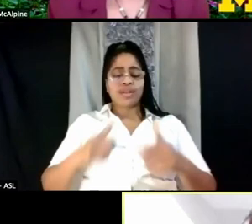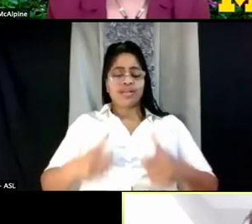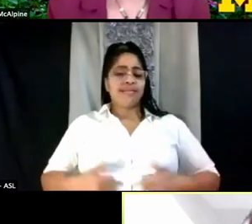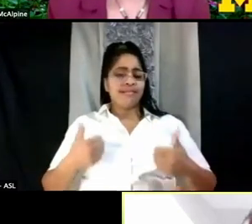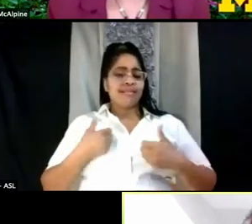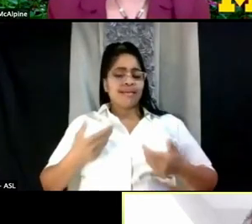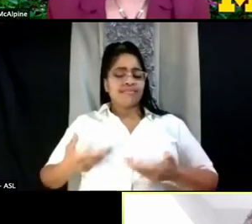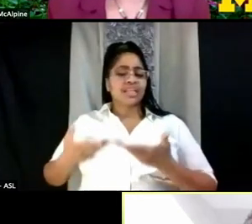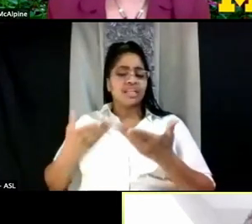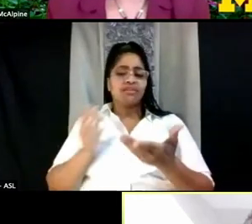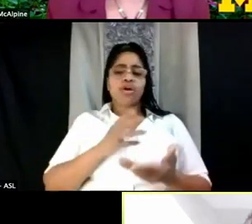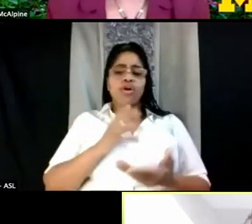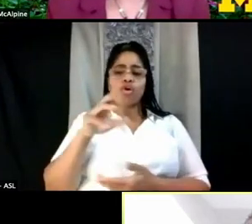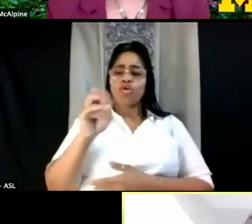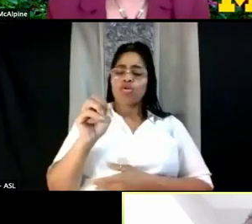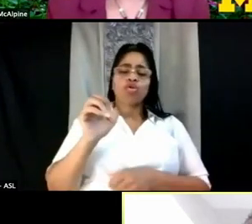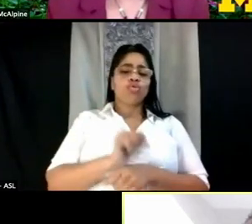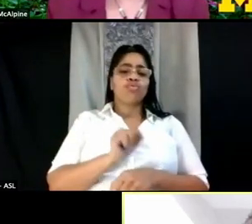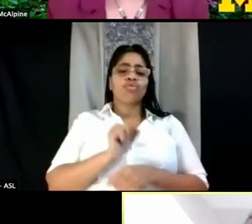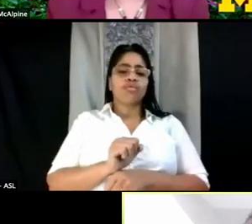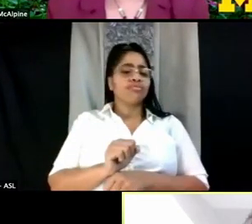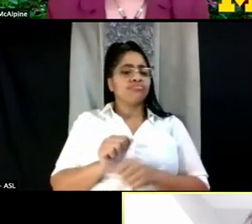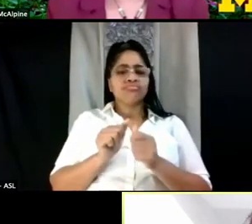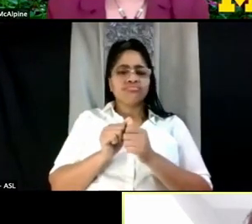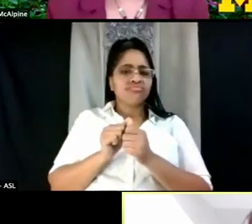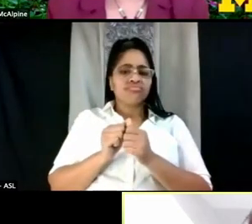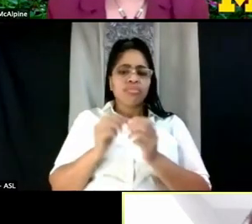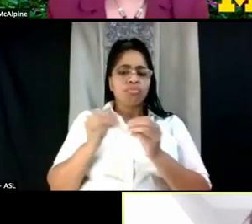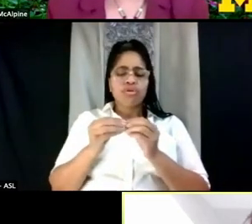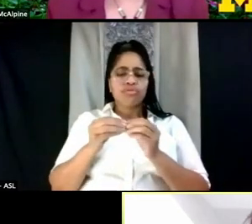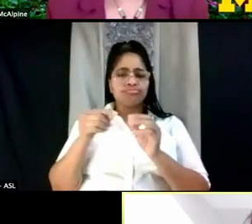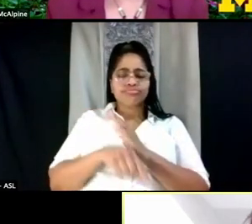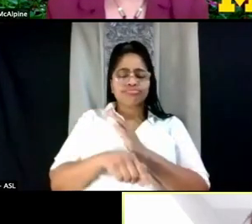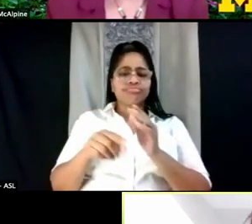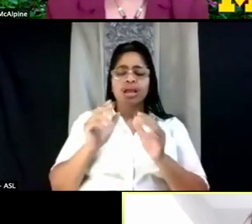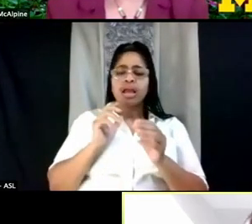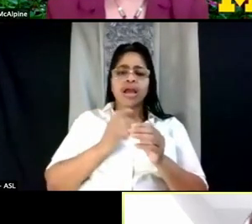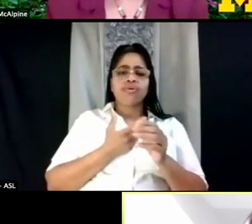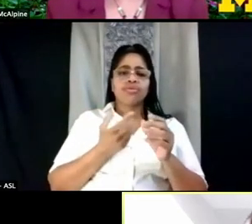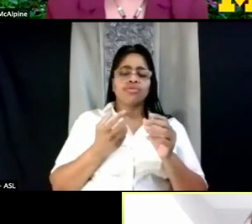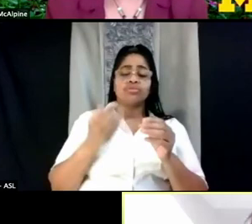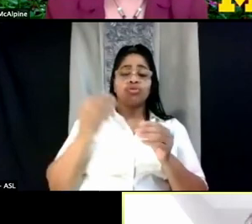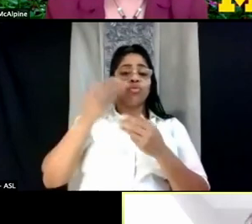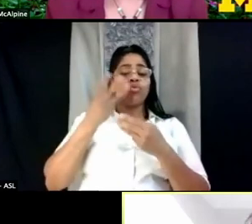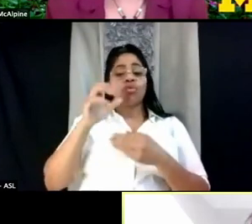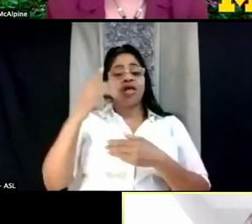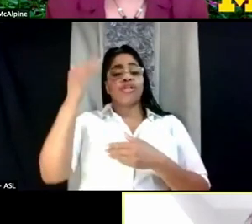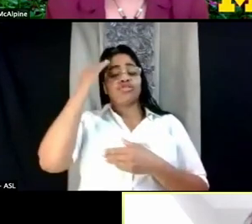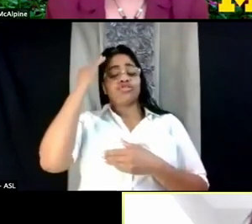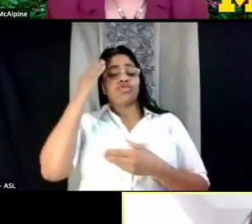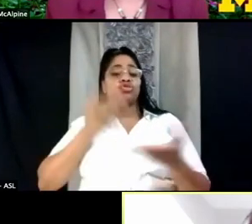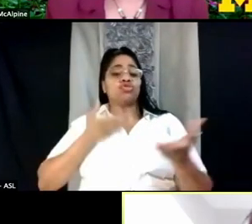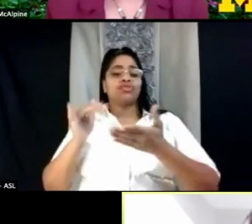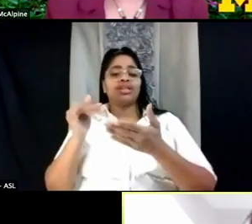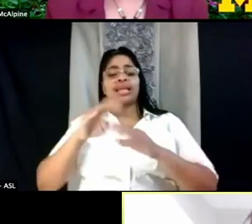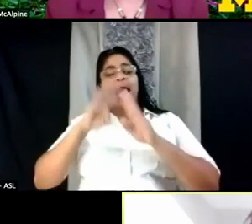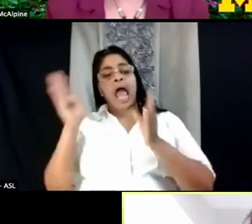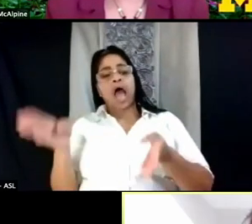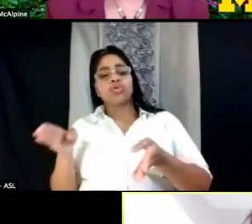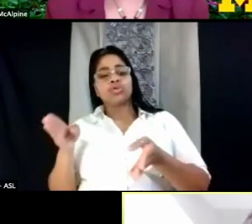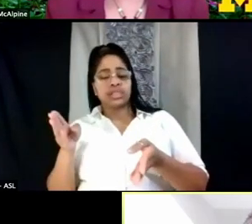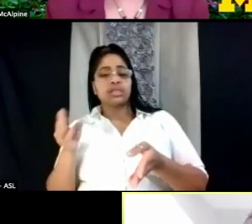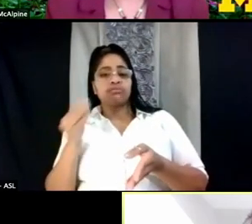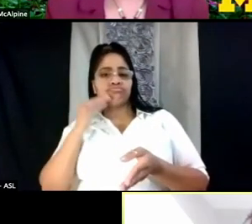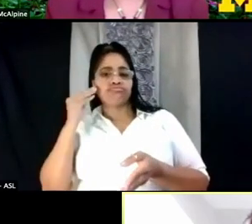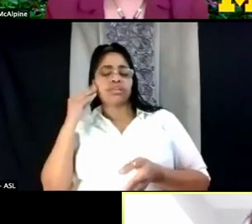work that goes beyond the most well-known services such as housing and dining to a wide range